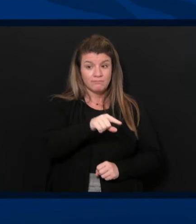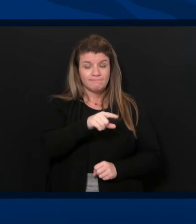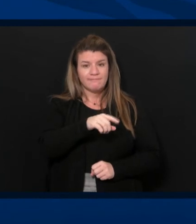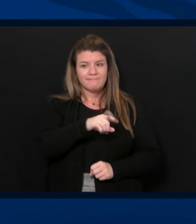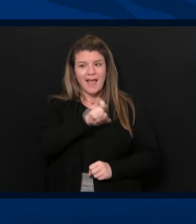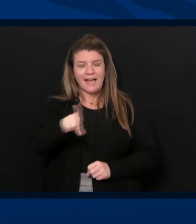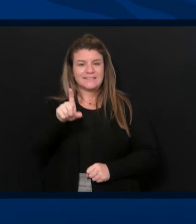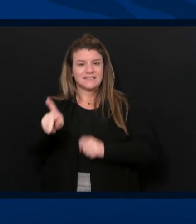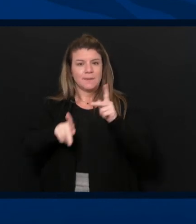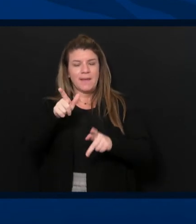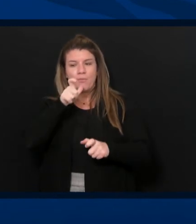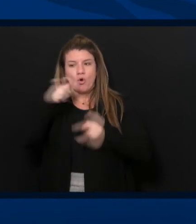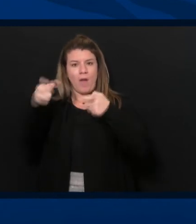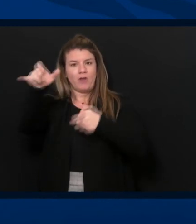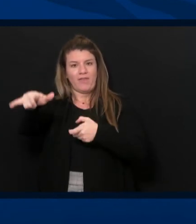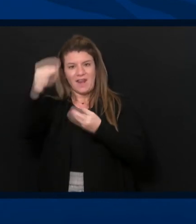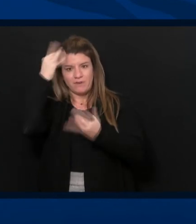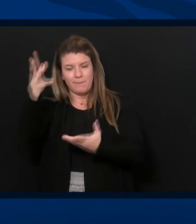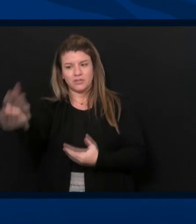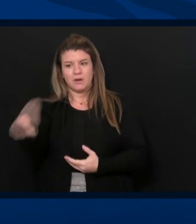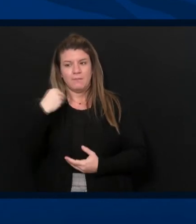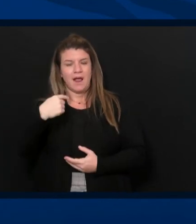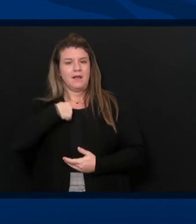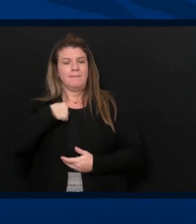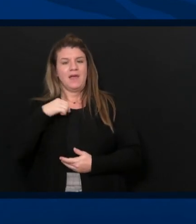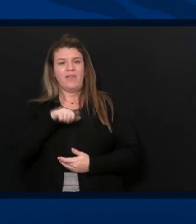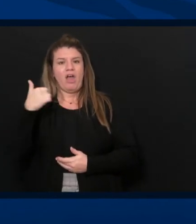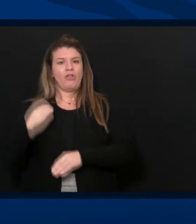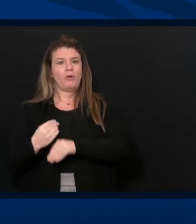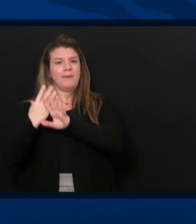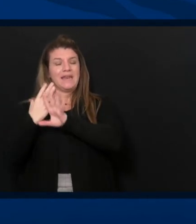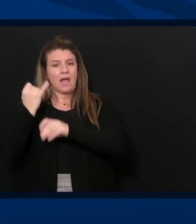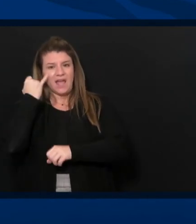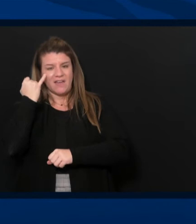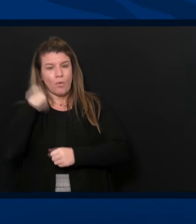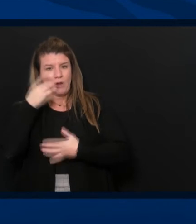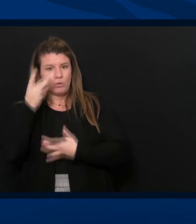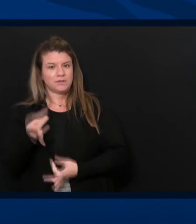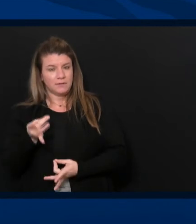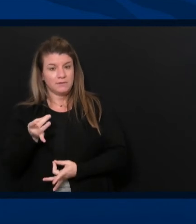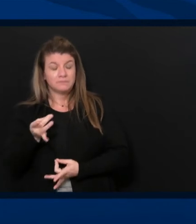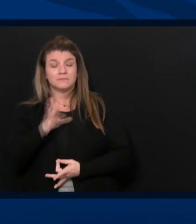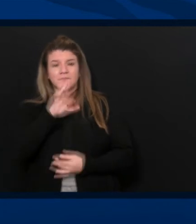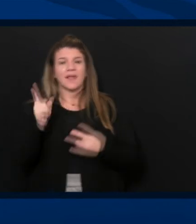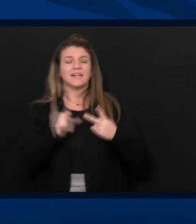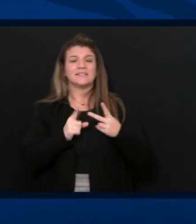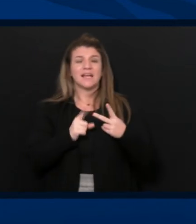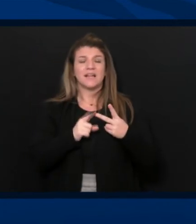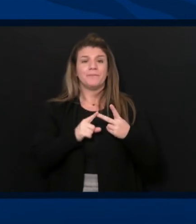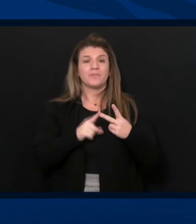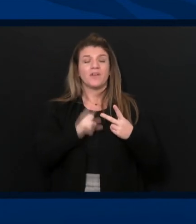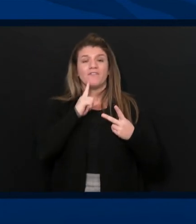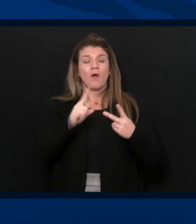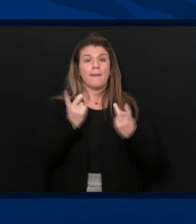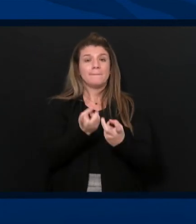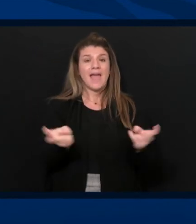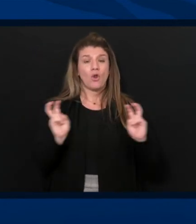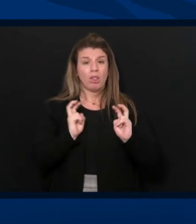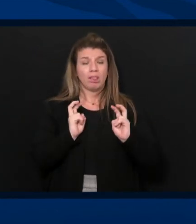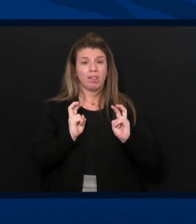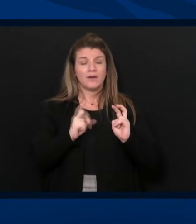that take care of that can provide that to me and the rest of the media if they're interested? And secondly, for the panel,